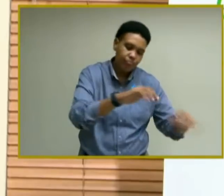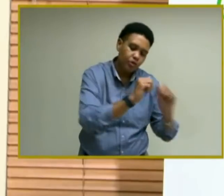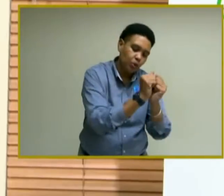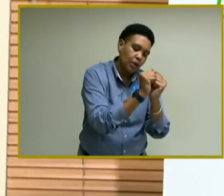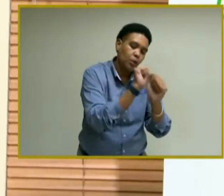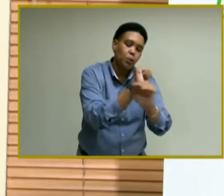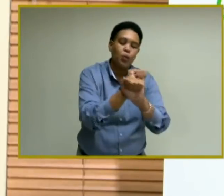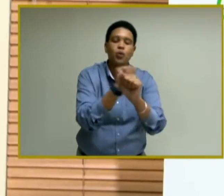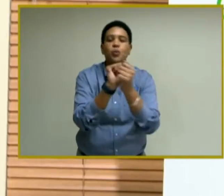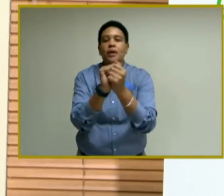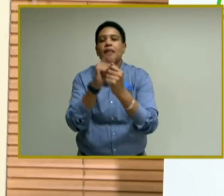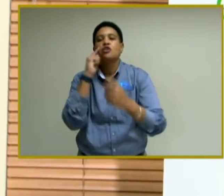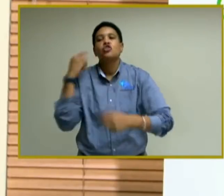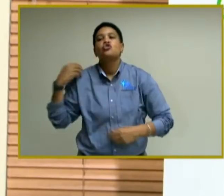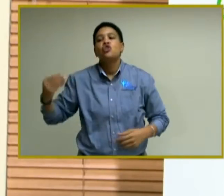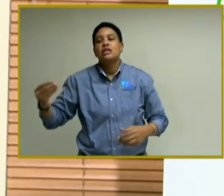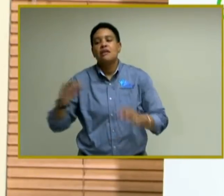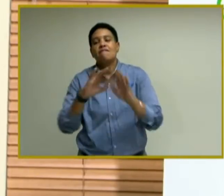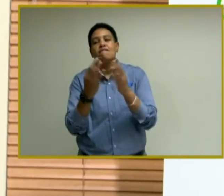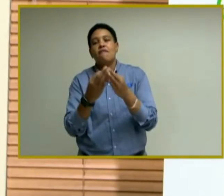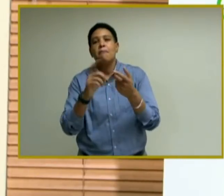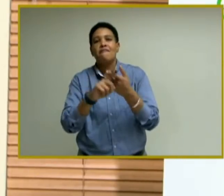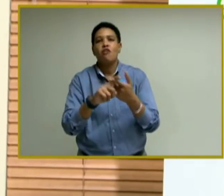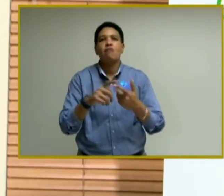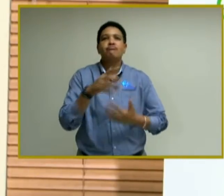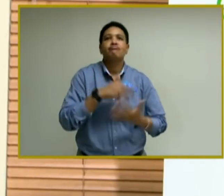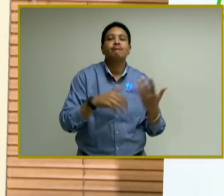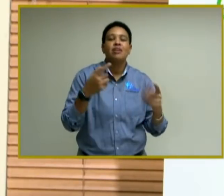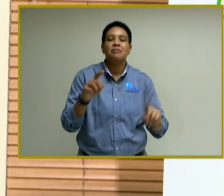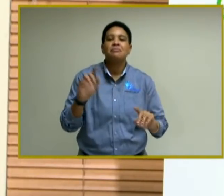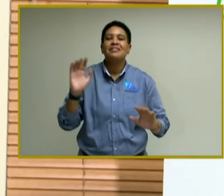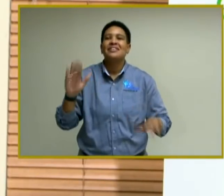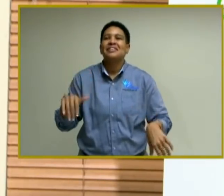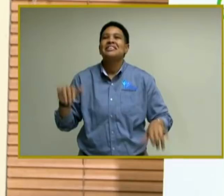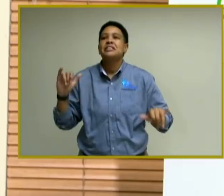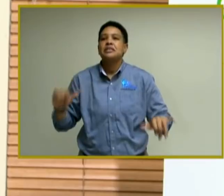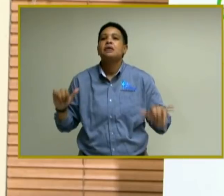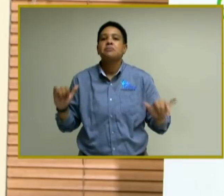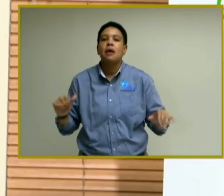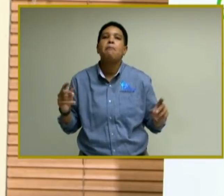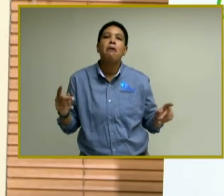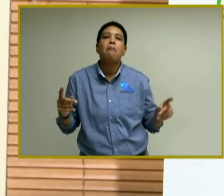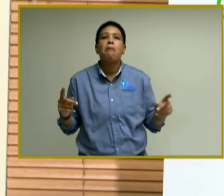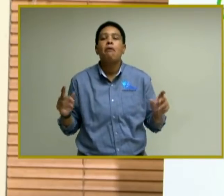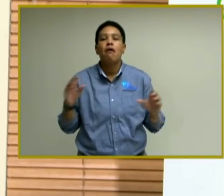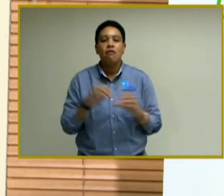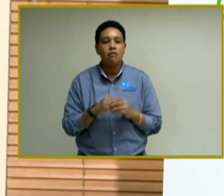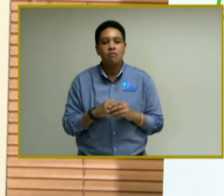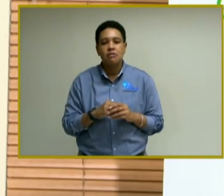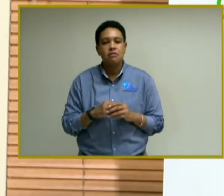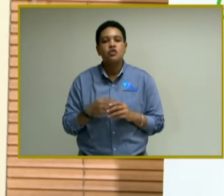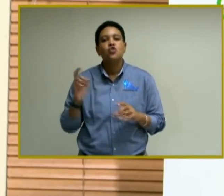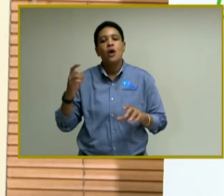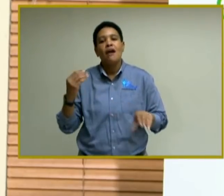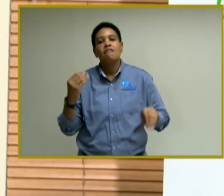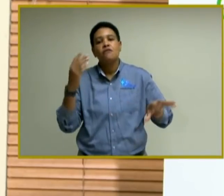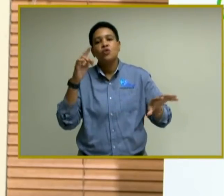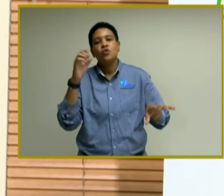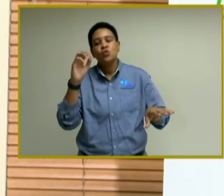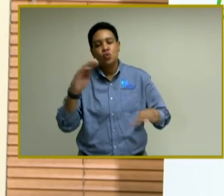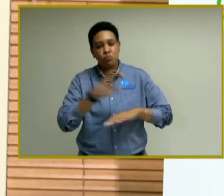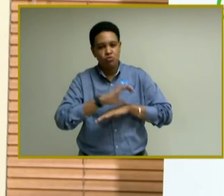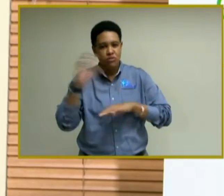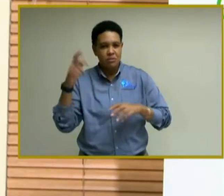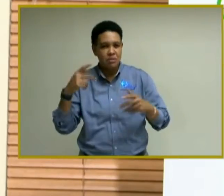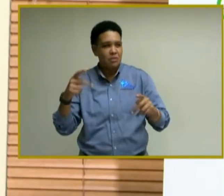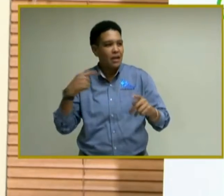of friends and family. And so we say, instead of the typical parties, let's have the Zoom Christmas parties. And I think